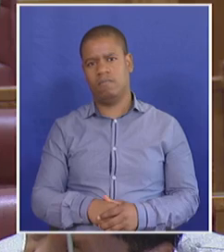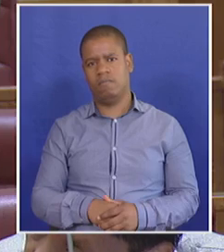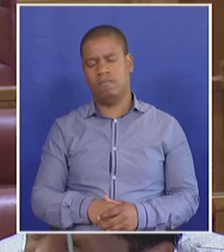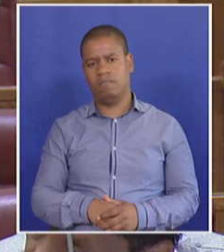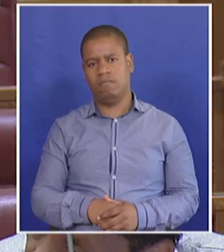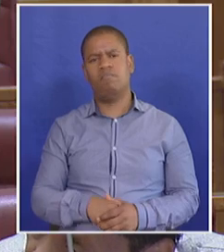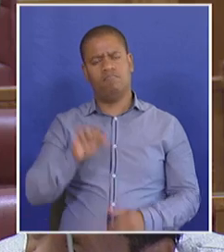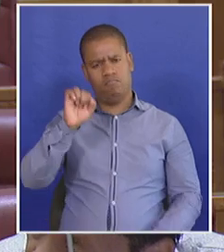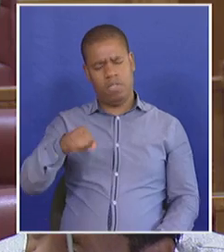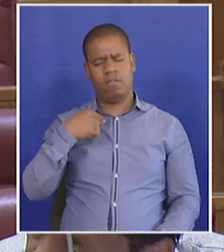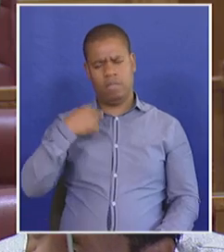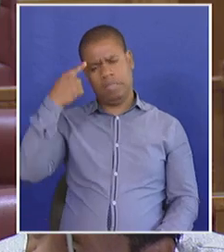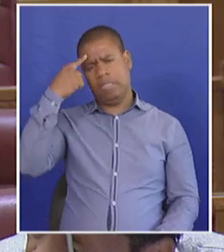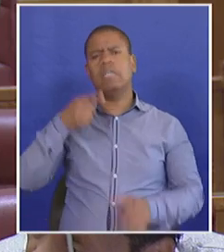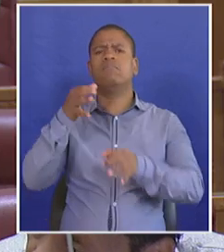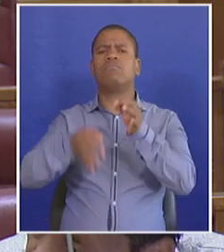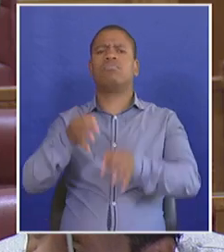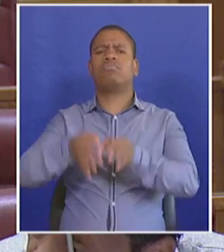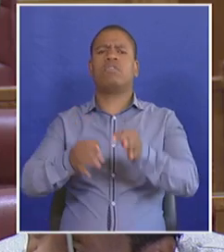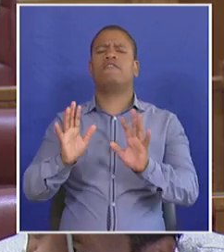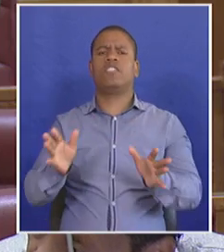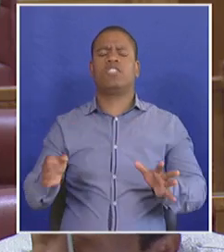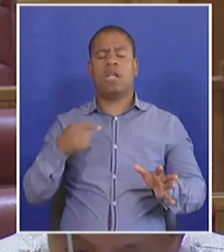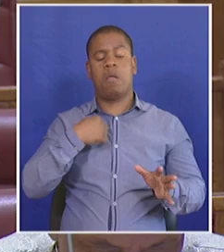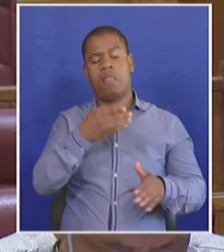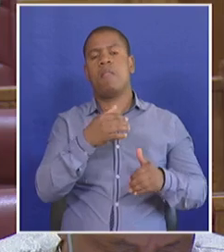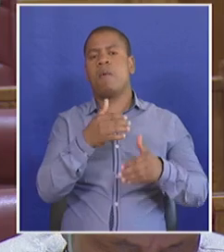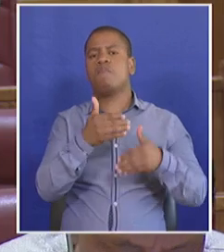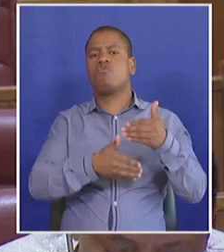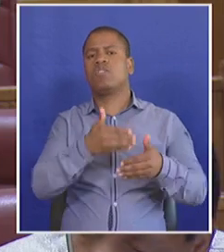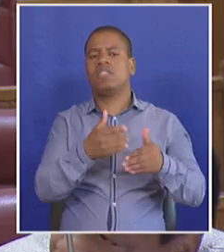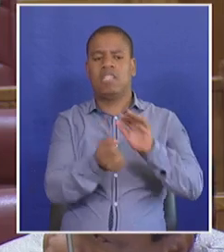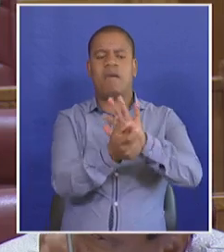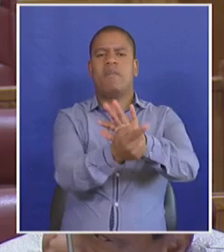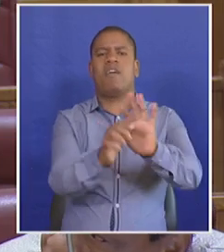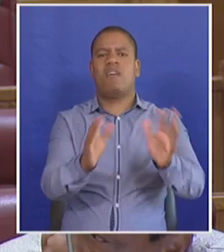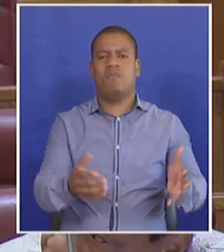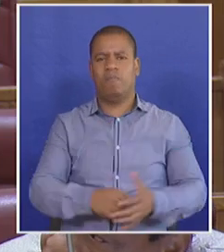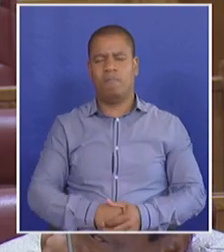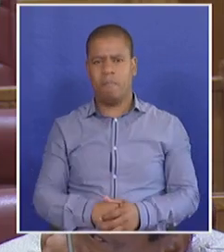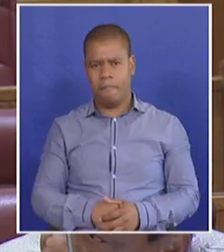I think I've explained how this process unfolded.